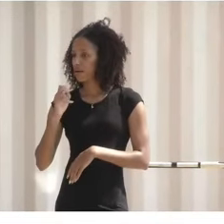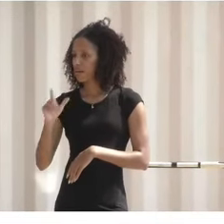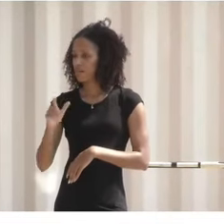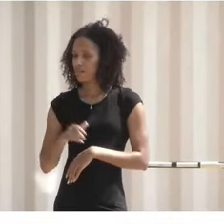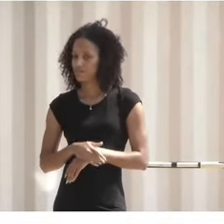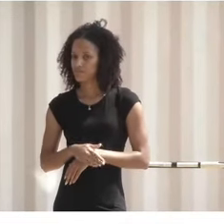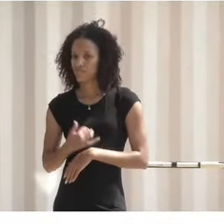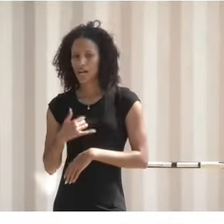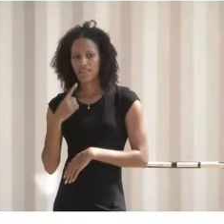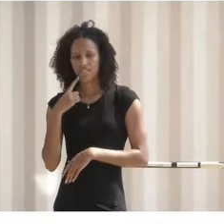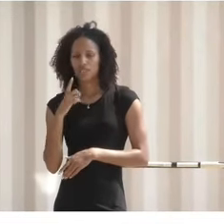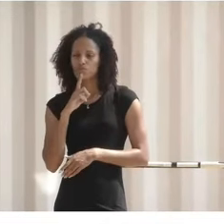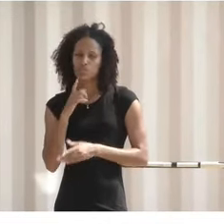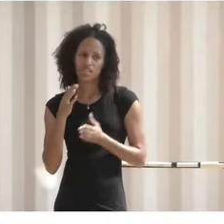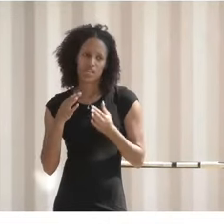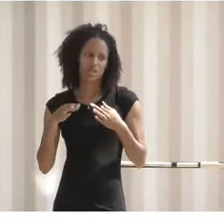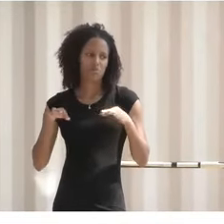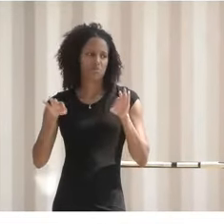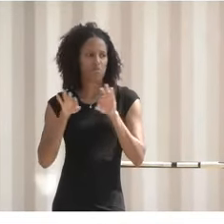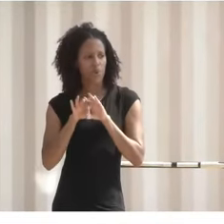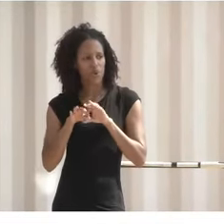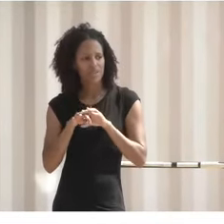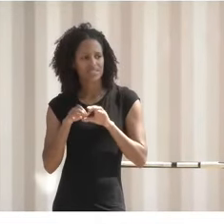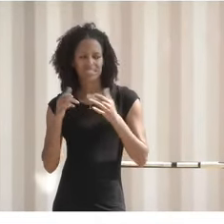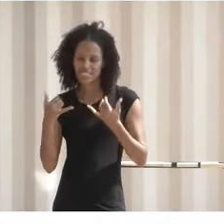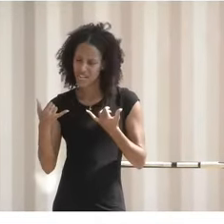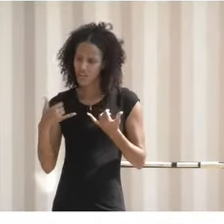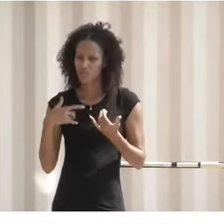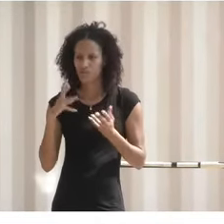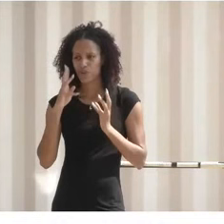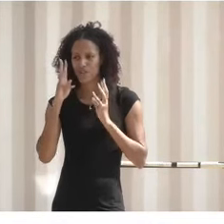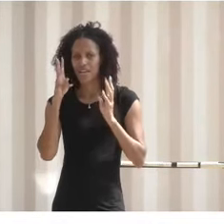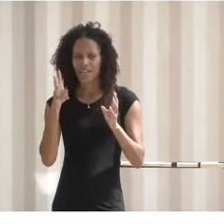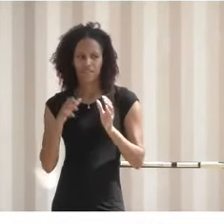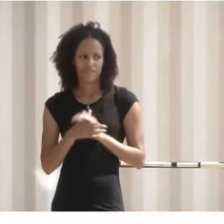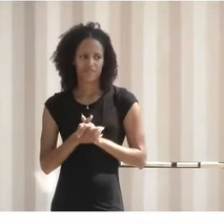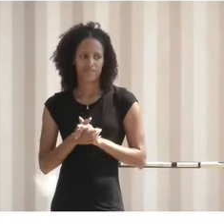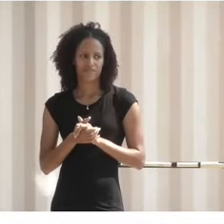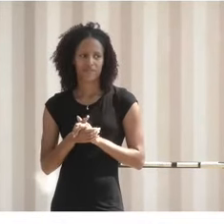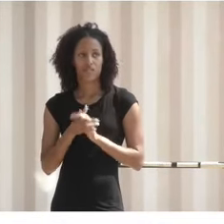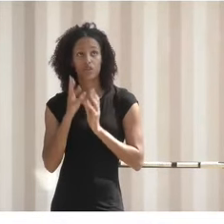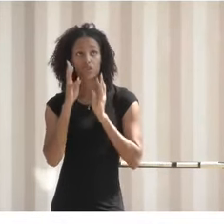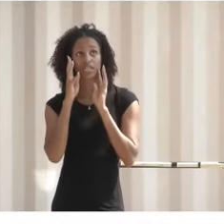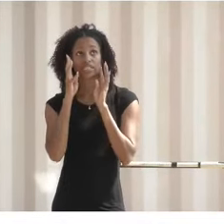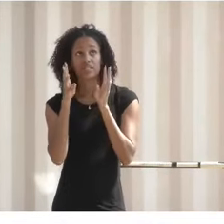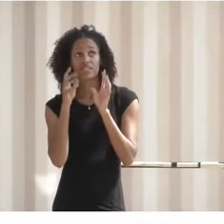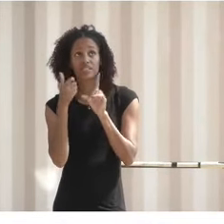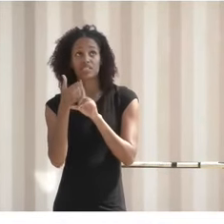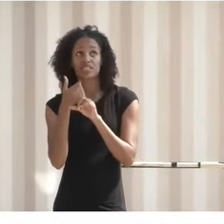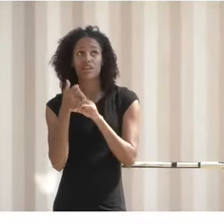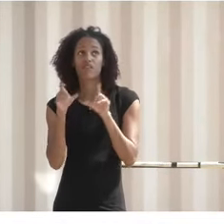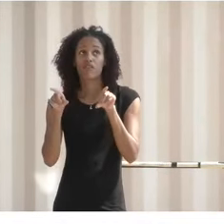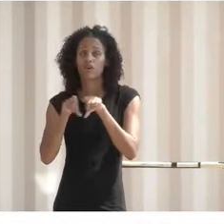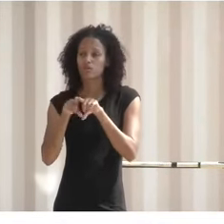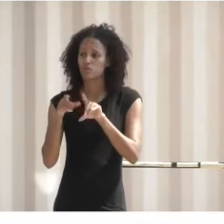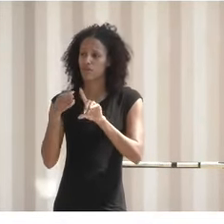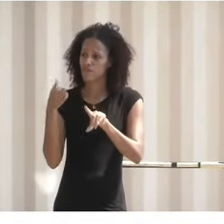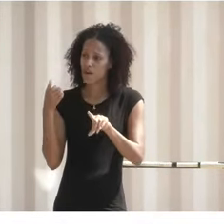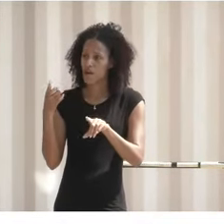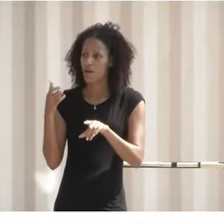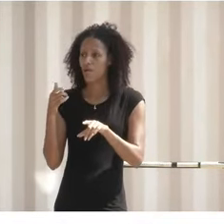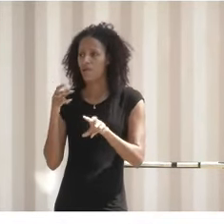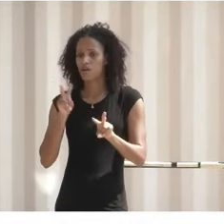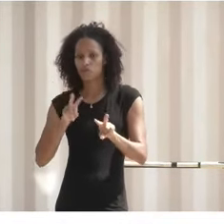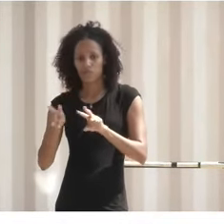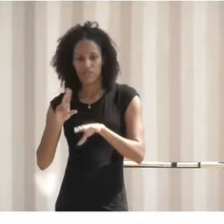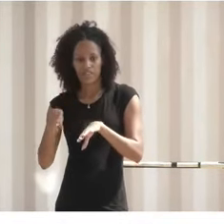You know, I think it's critical time to be creative. And, you know, creativity can also come from just observing natural,